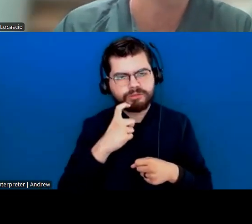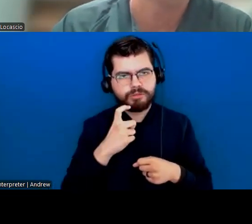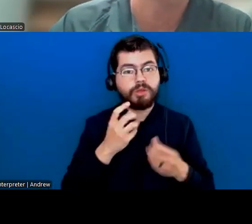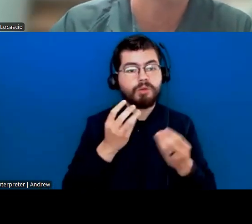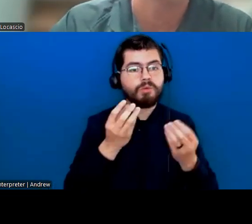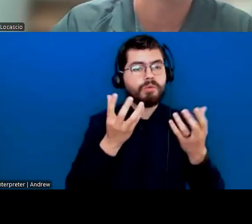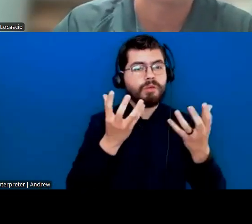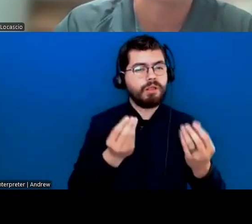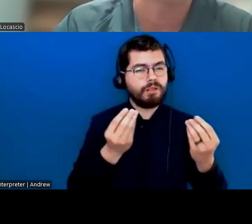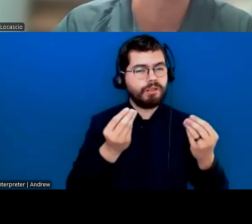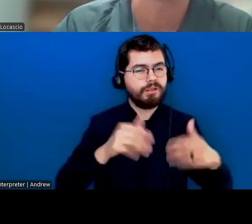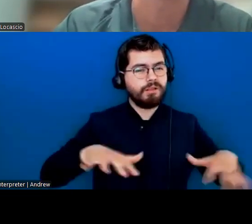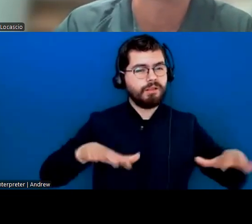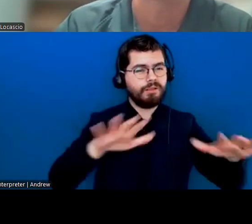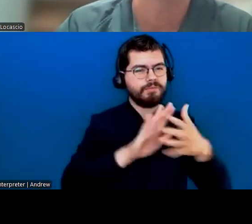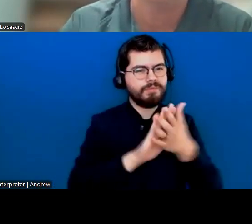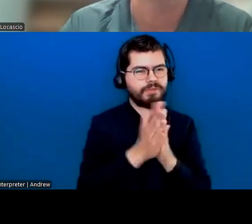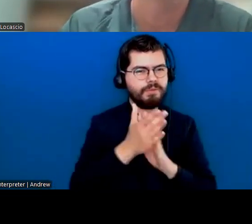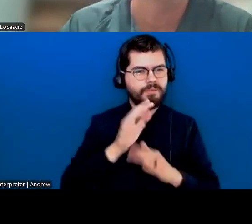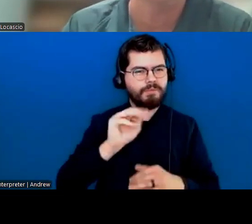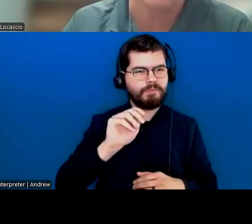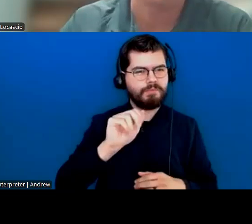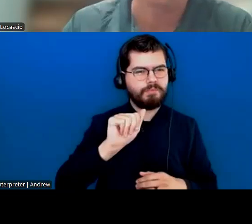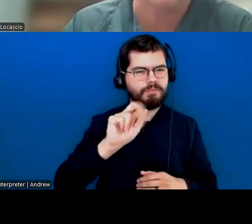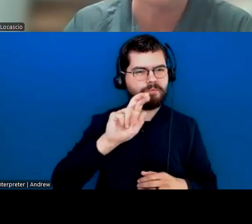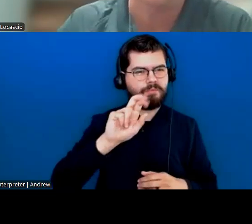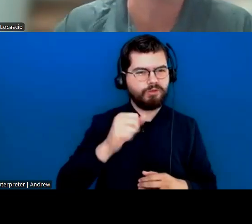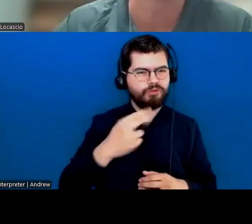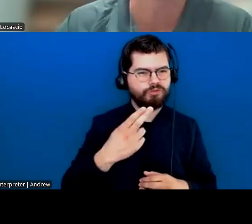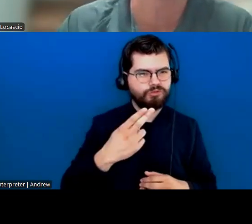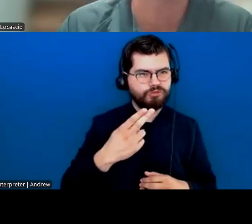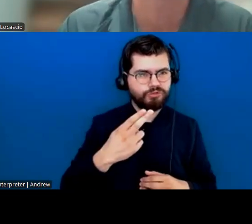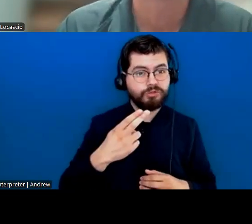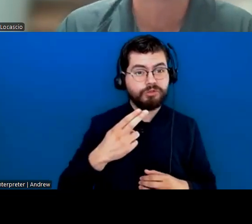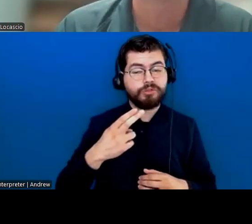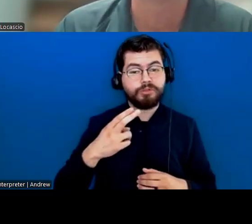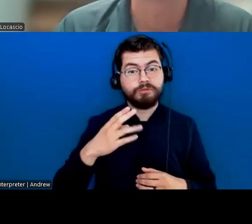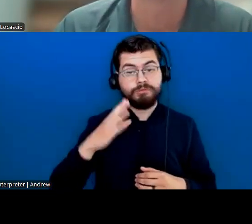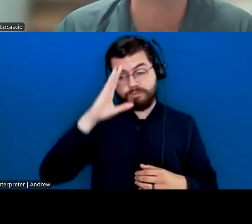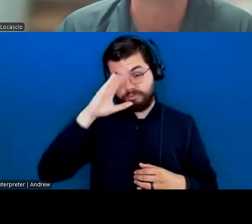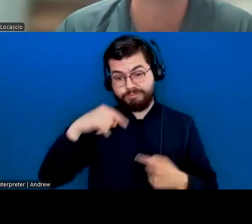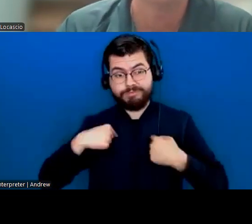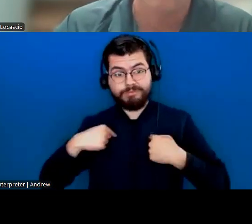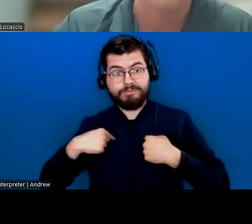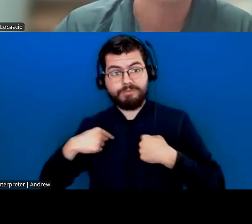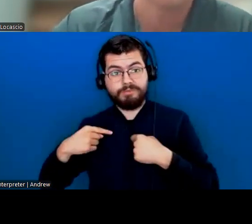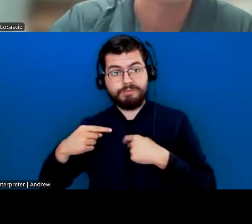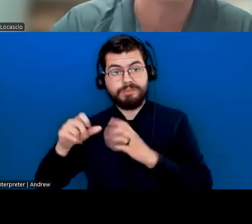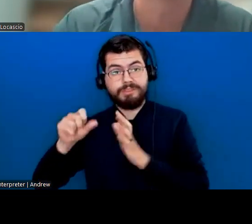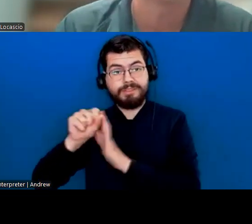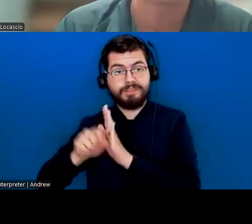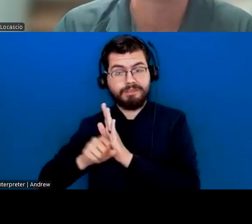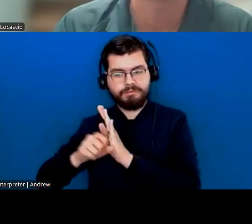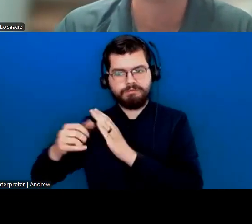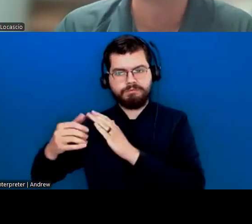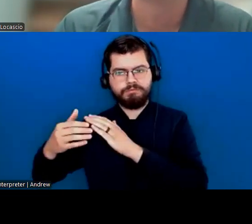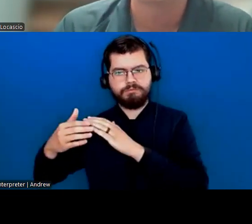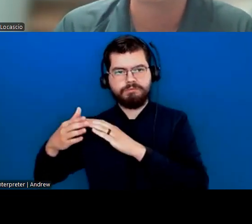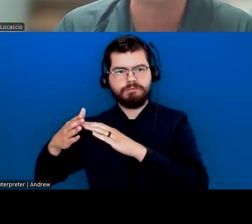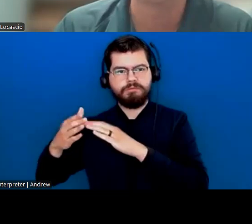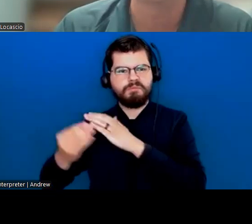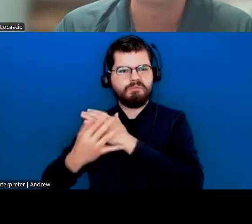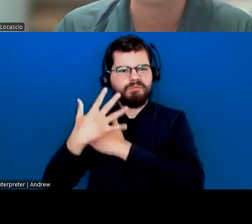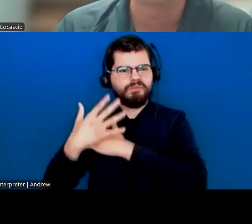kind of invading my higher ground as because I'm a coastal state, as marsh migrates northward.